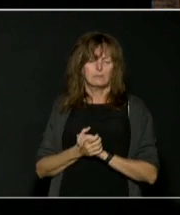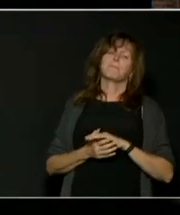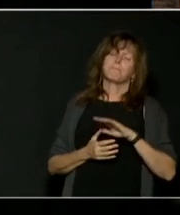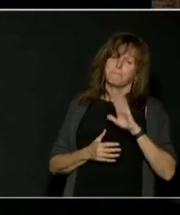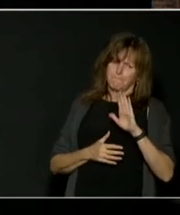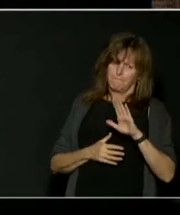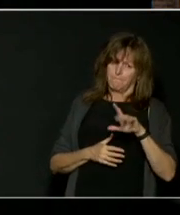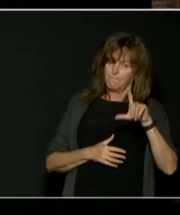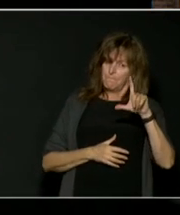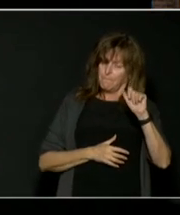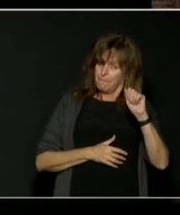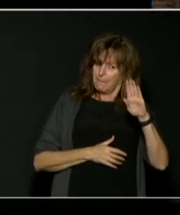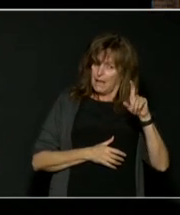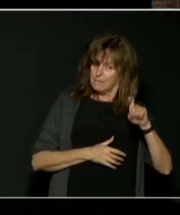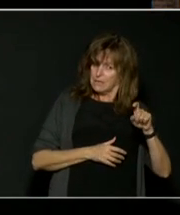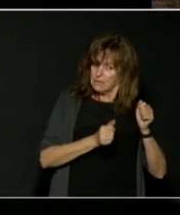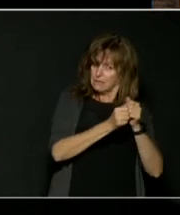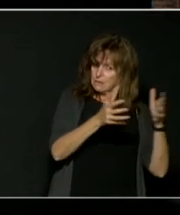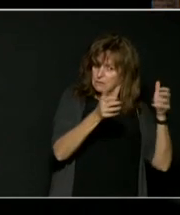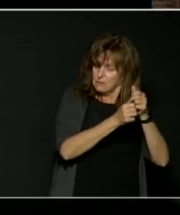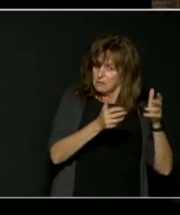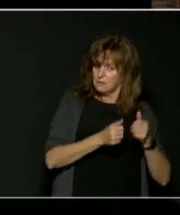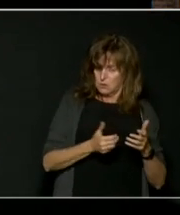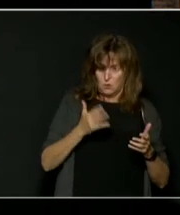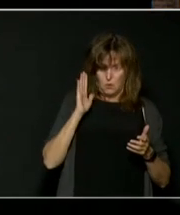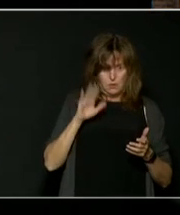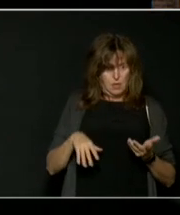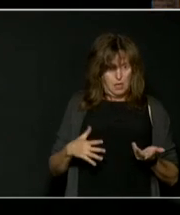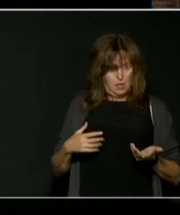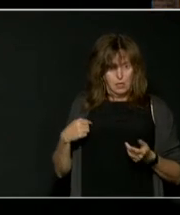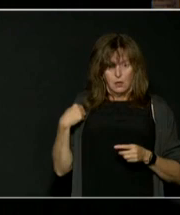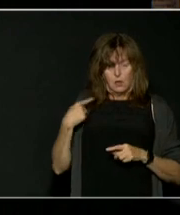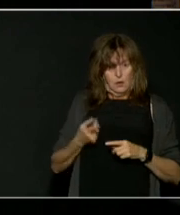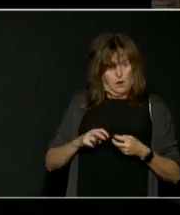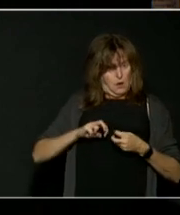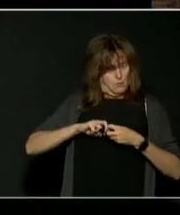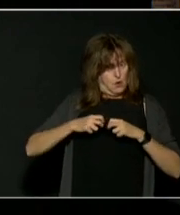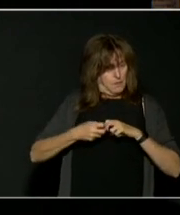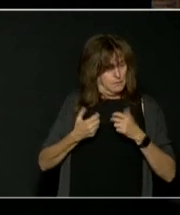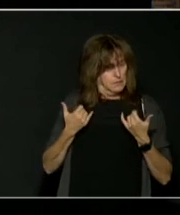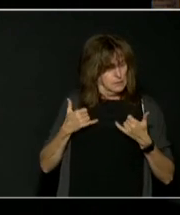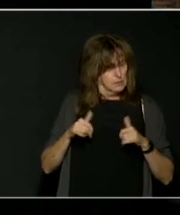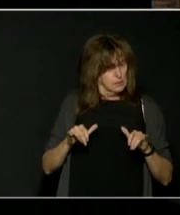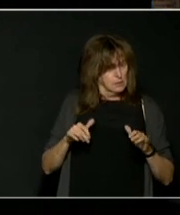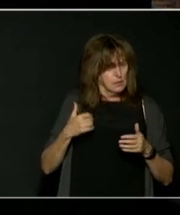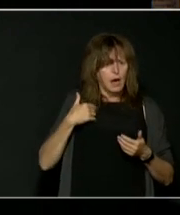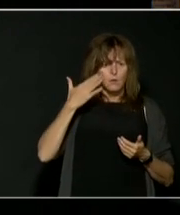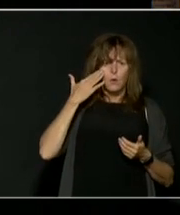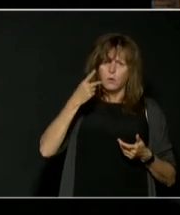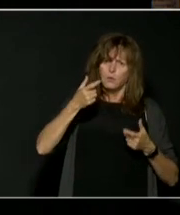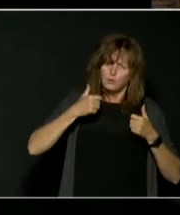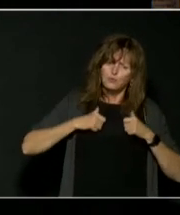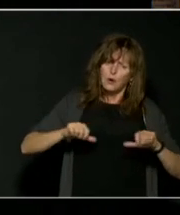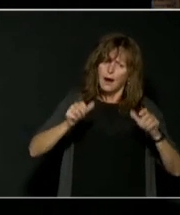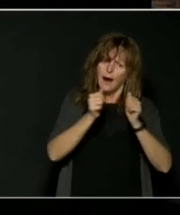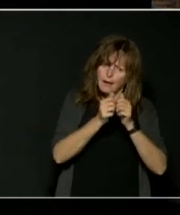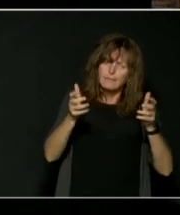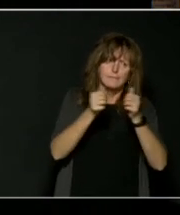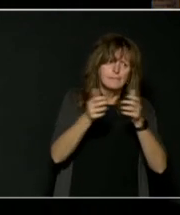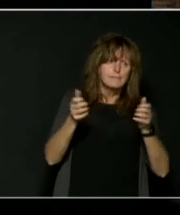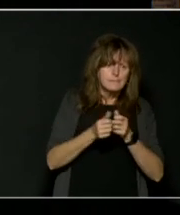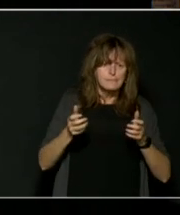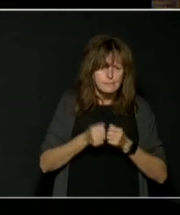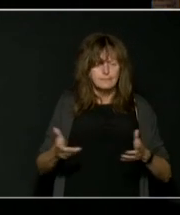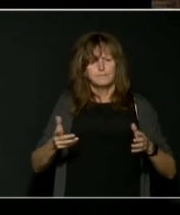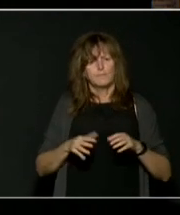still an issue? I know there have been steps taken so far, but are there measures in place or talks underway to do things like perhaps make use of some of the